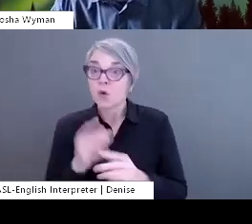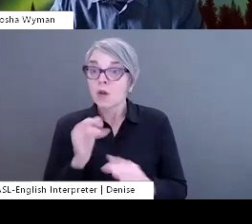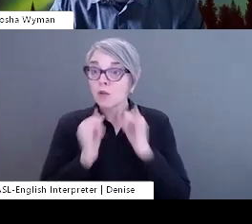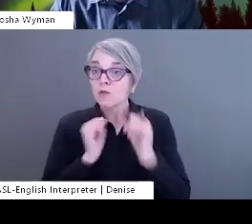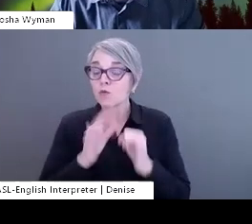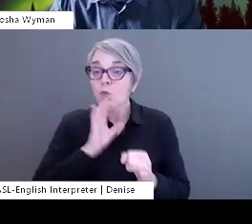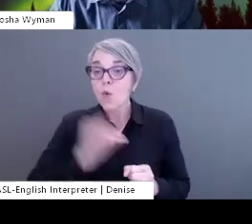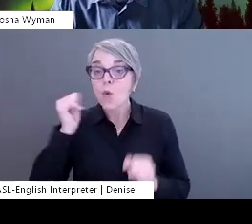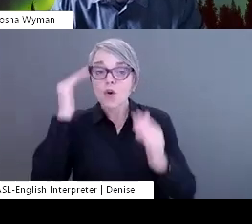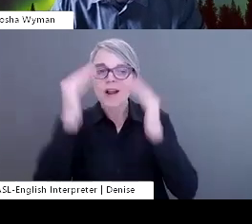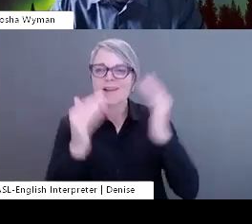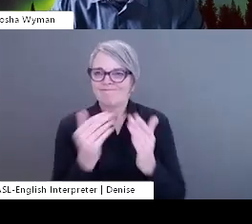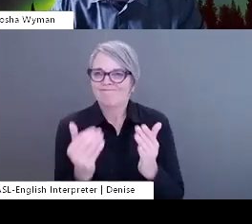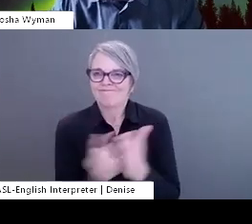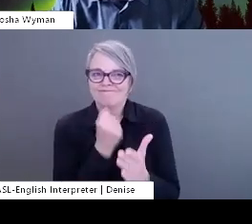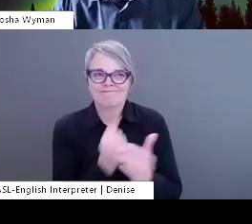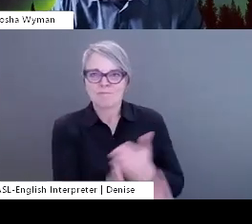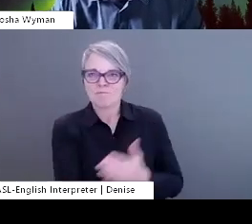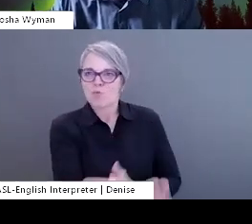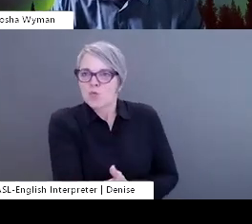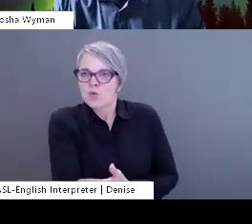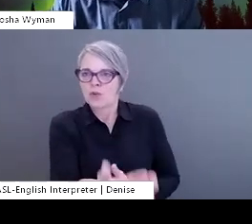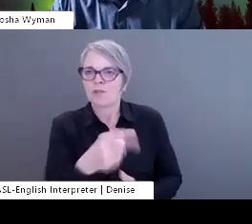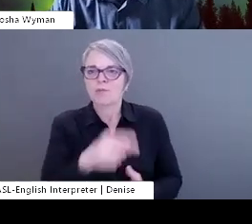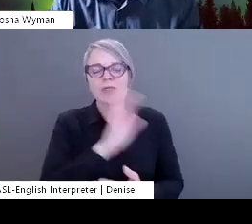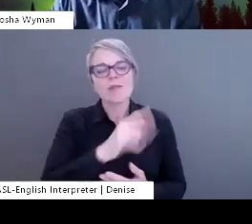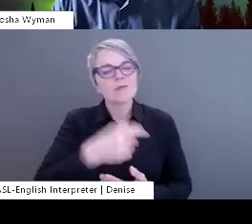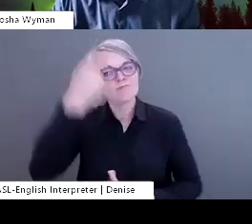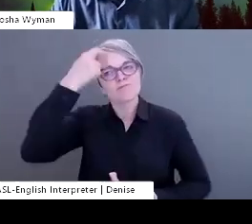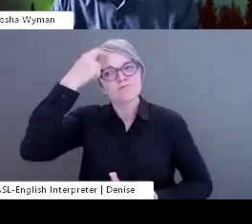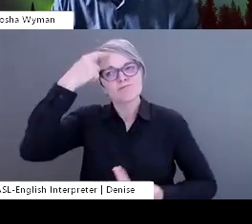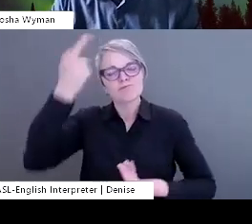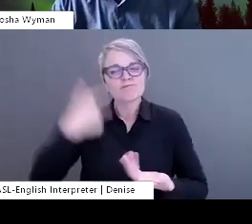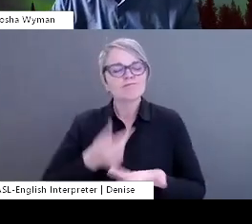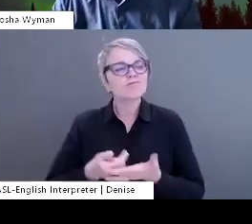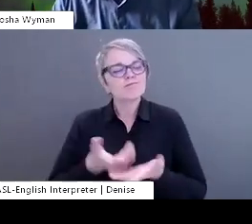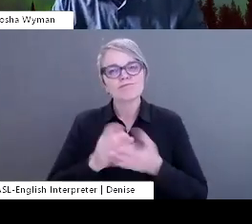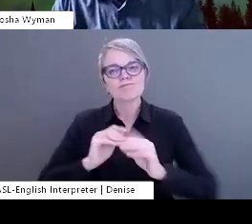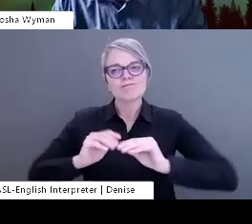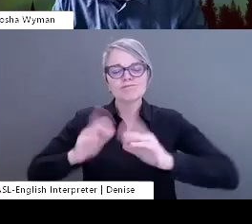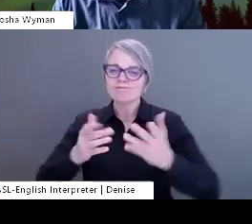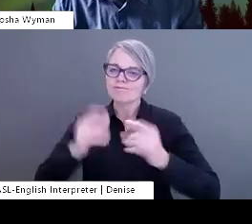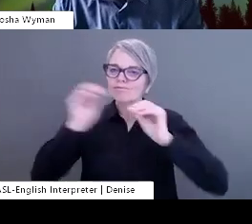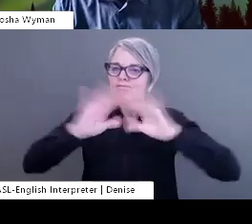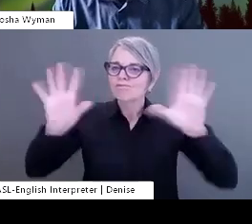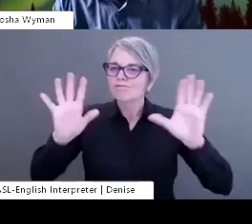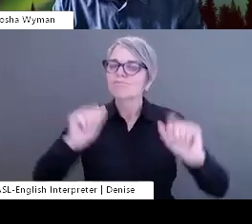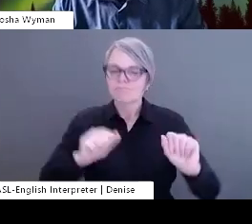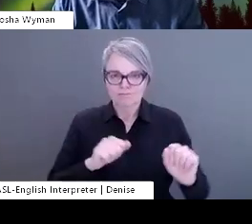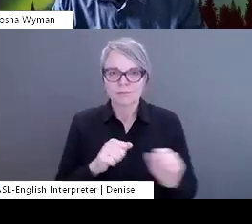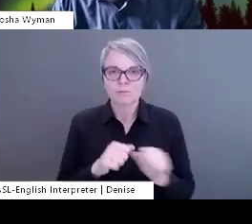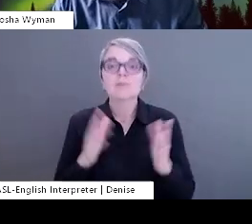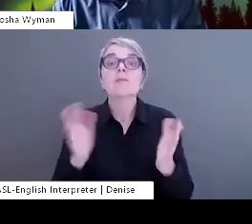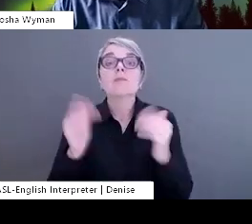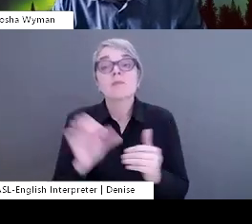often cognitive performance is higher. And then ageism. Ageism is when someone holds specific